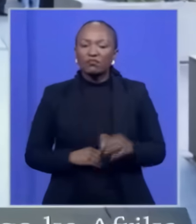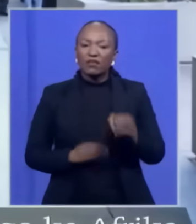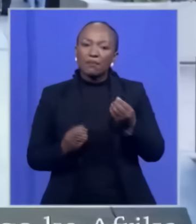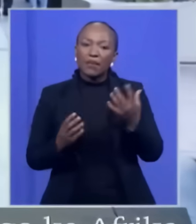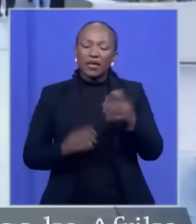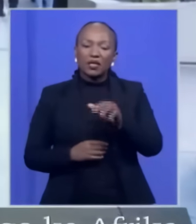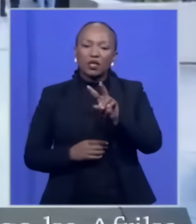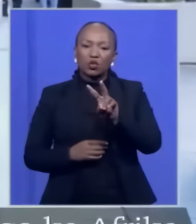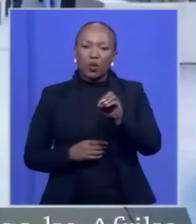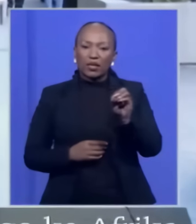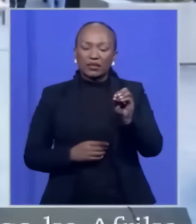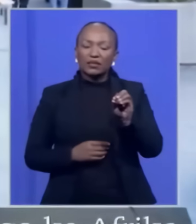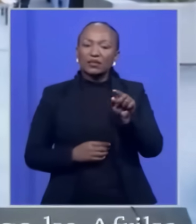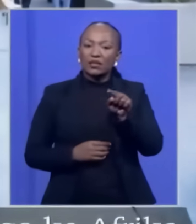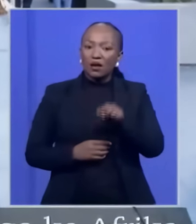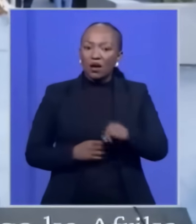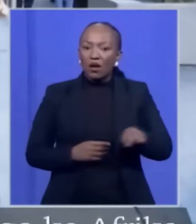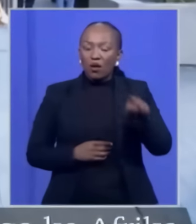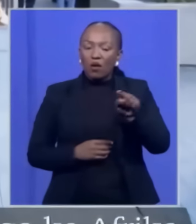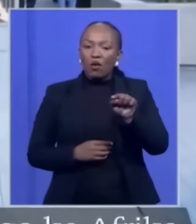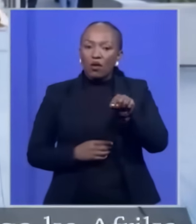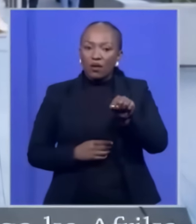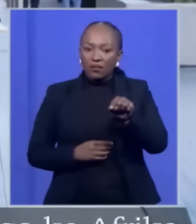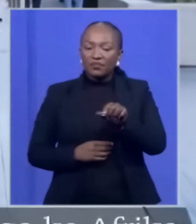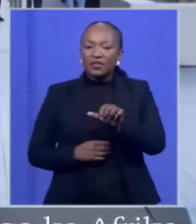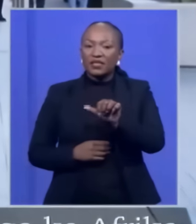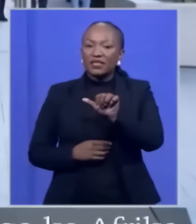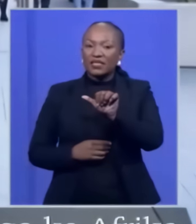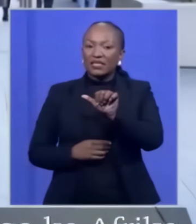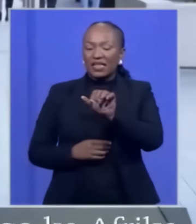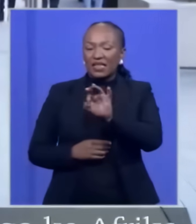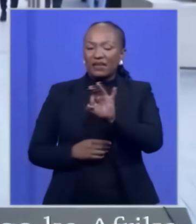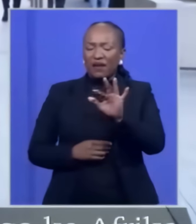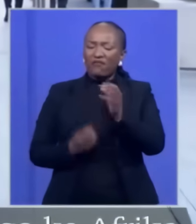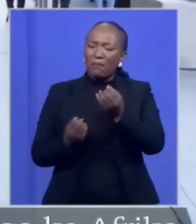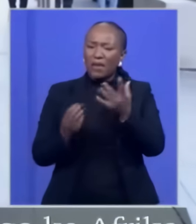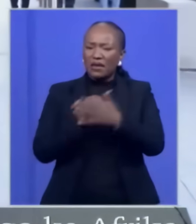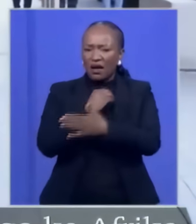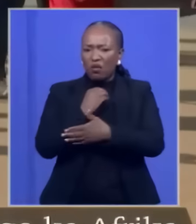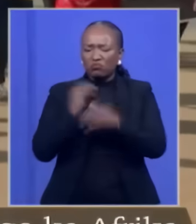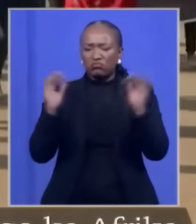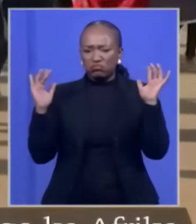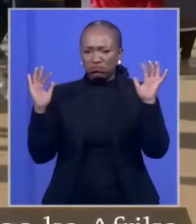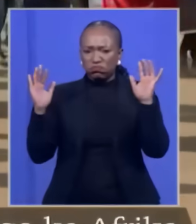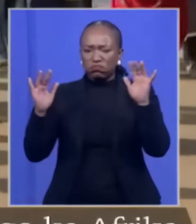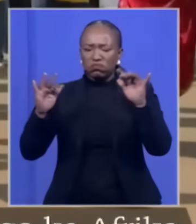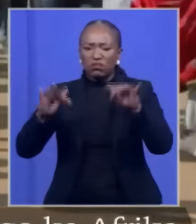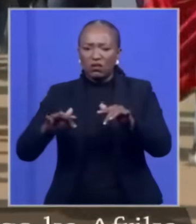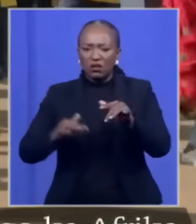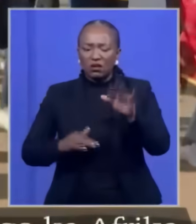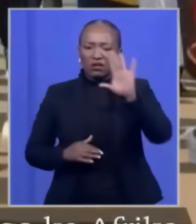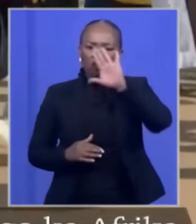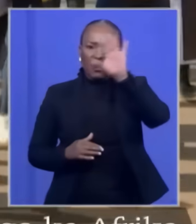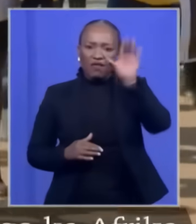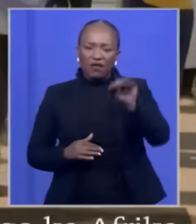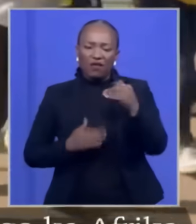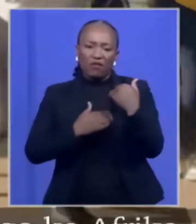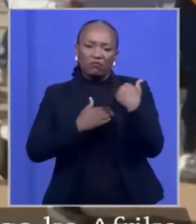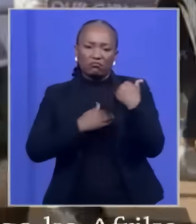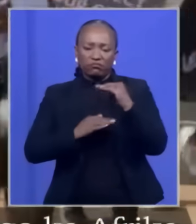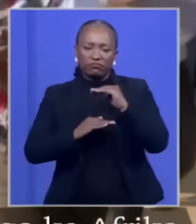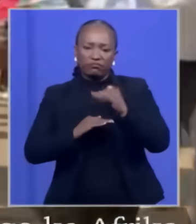tše 56 ba kopane ka Cape Town. Kopano ye e hlathwa bjalo ka yeo ile go ya bona ka Afrika go tša tšhireletšo le